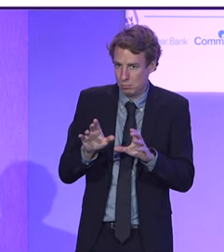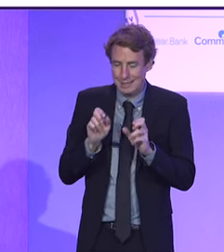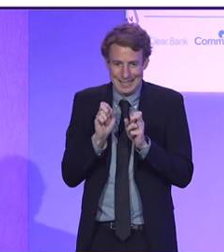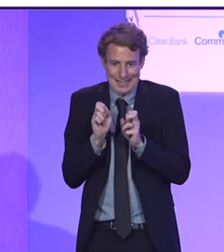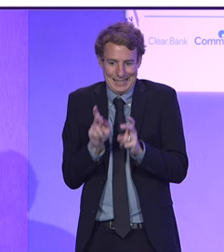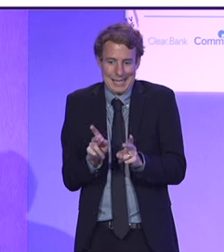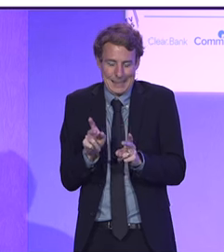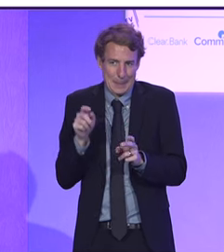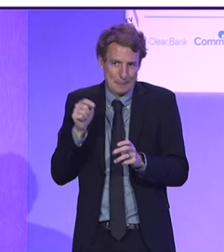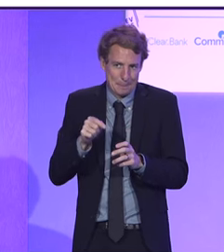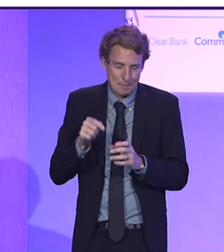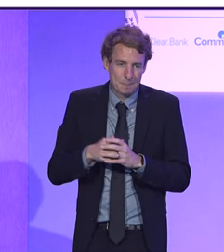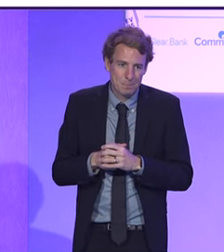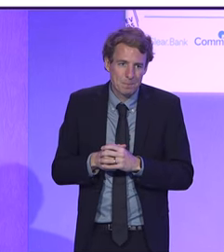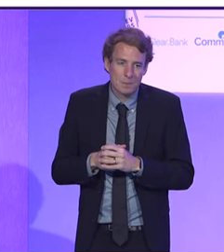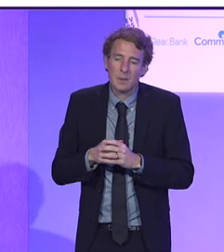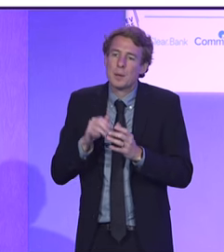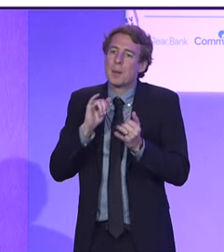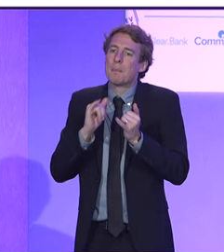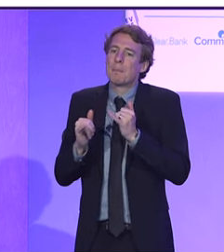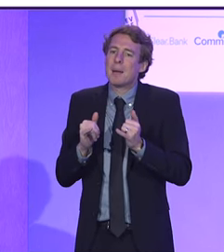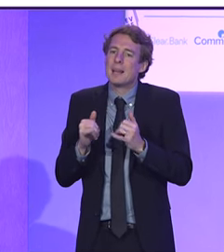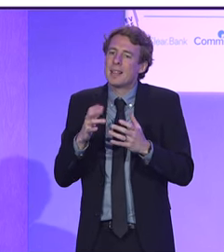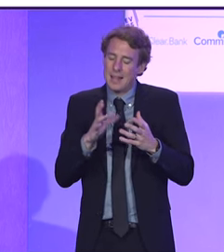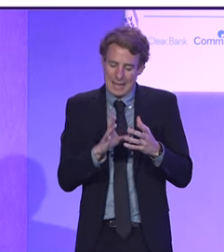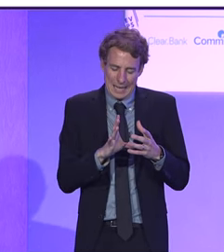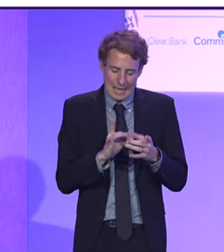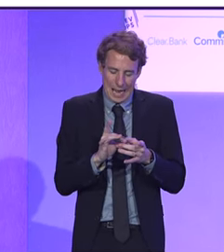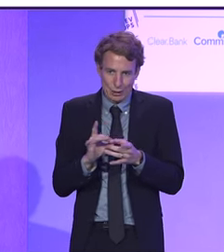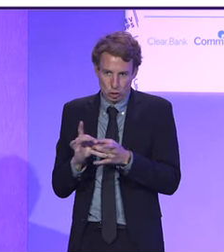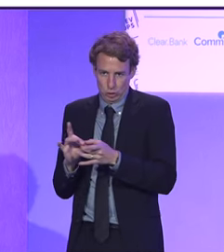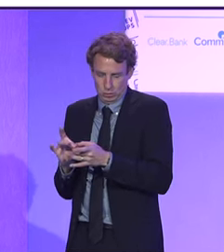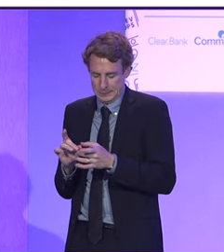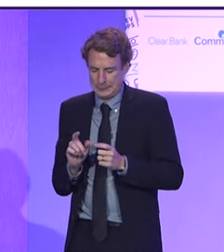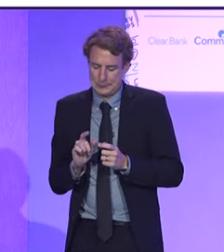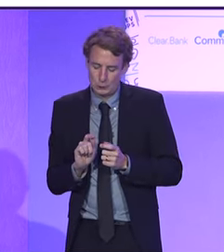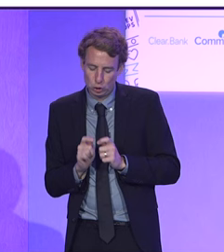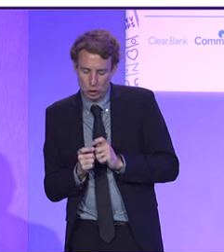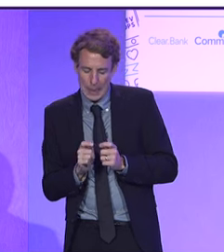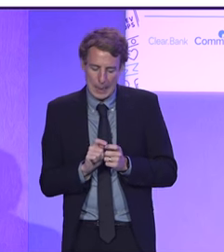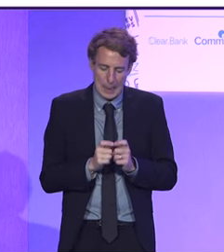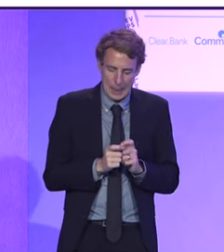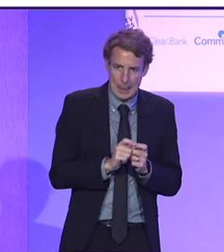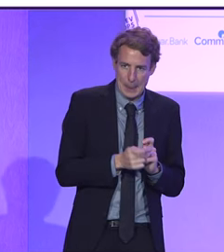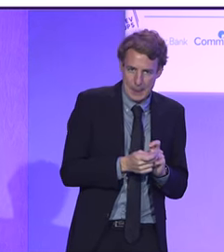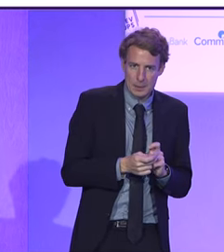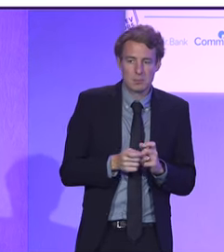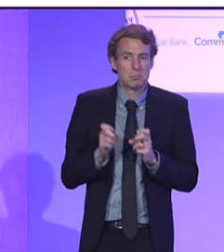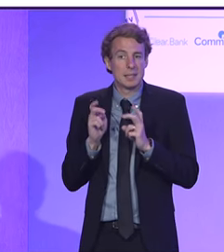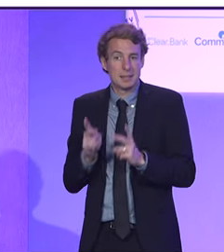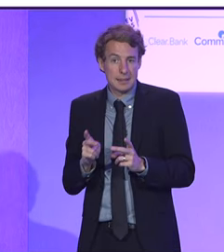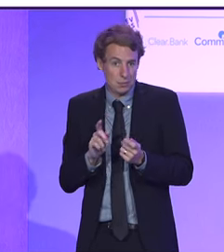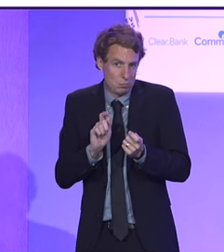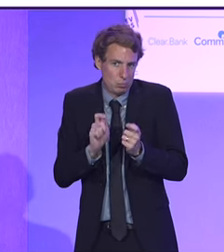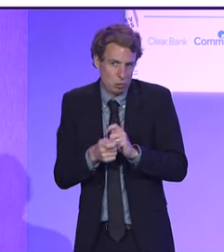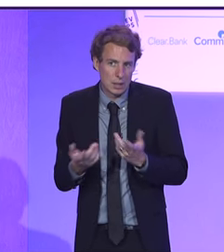if you switch the if you change the interconnections between the elements, then the system will change. So if you still